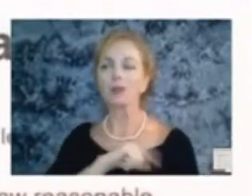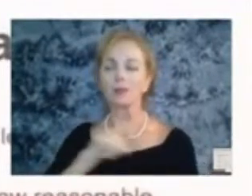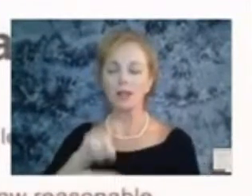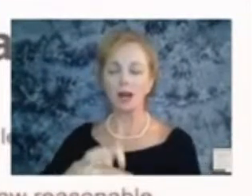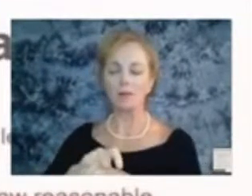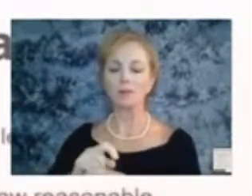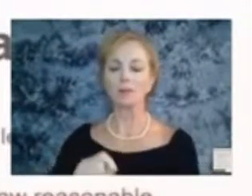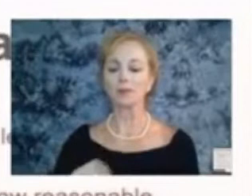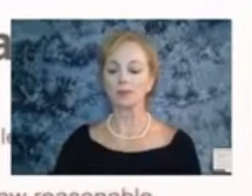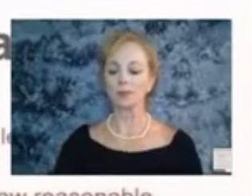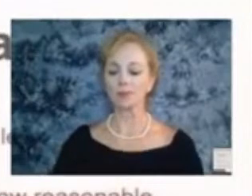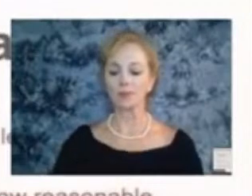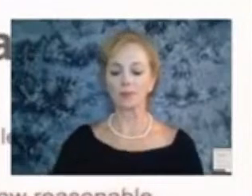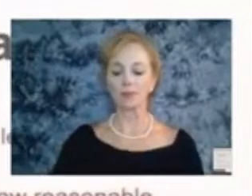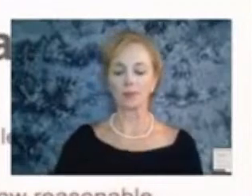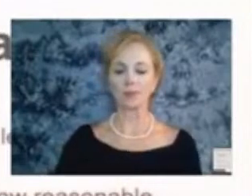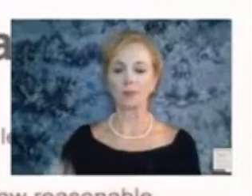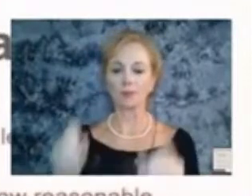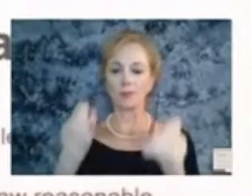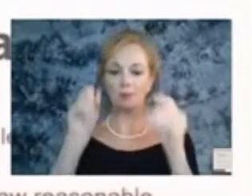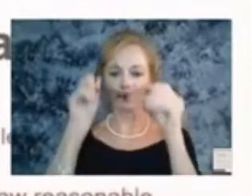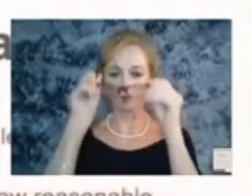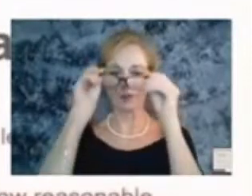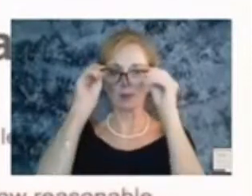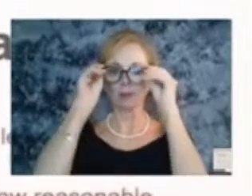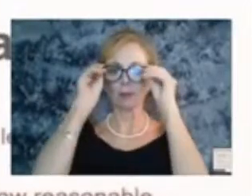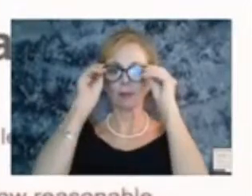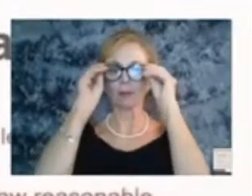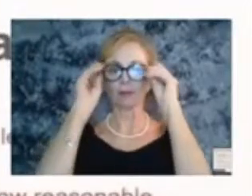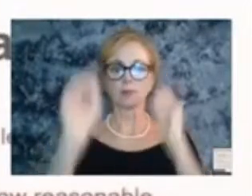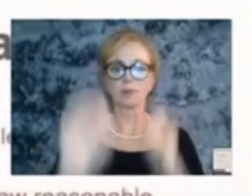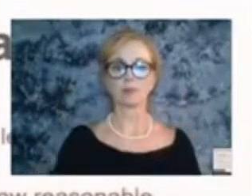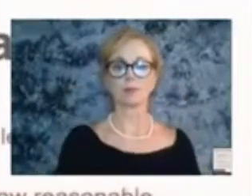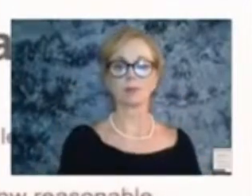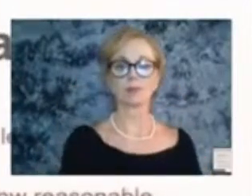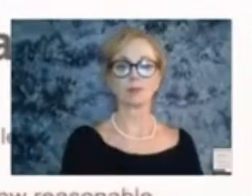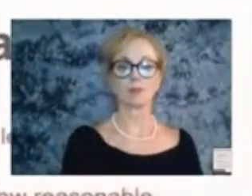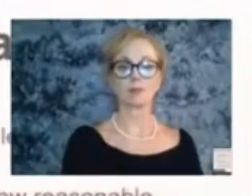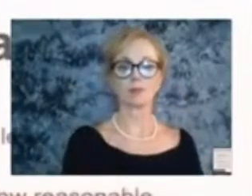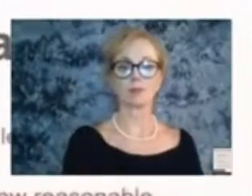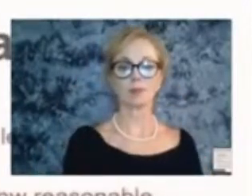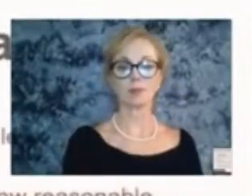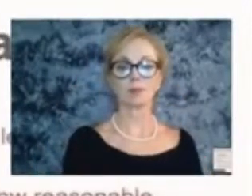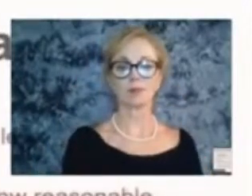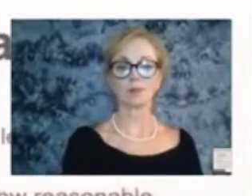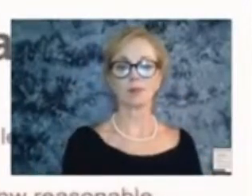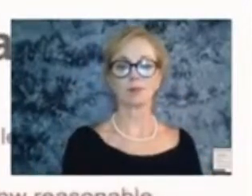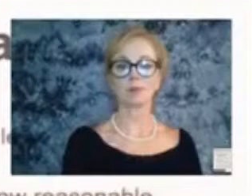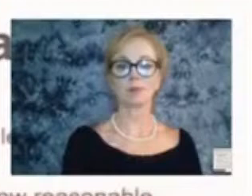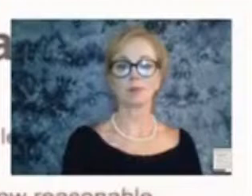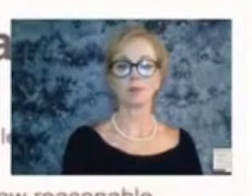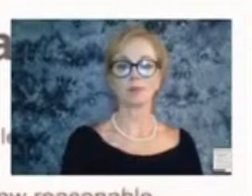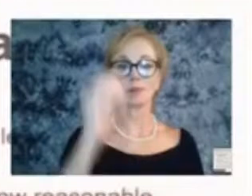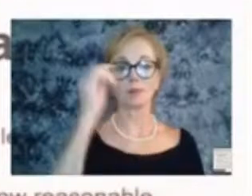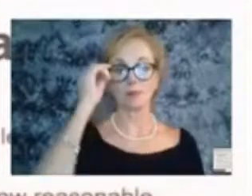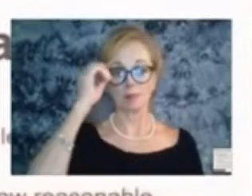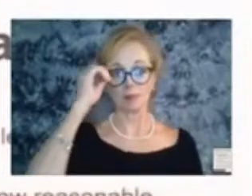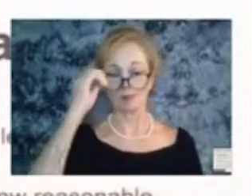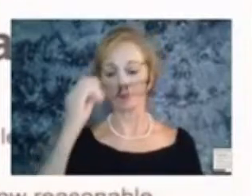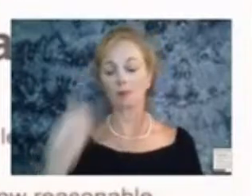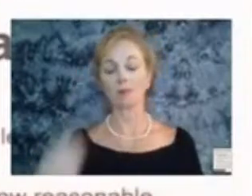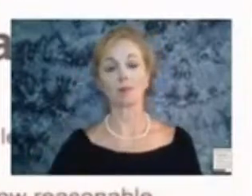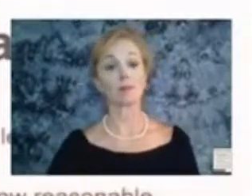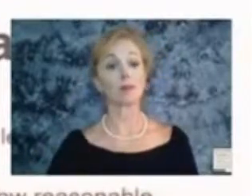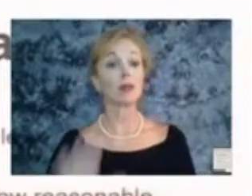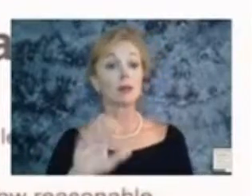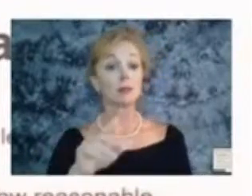to close out our thoughts what I'm sharing tonight around the student experience, I also think it's really important to be mindful that